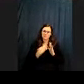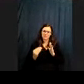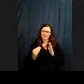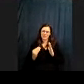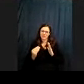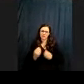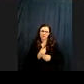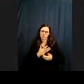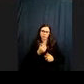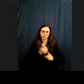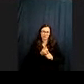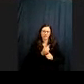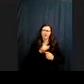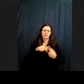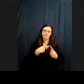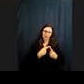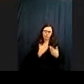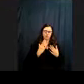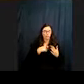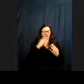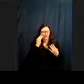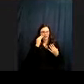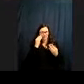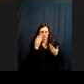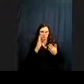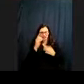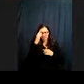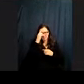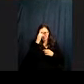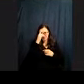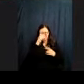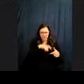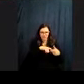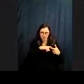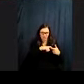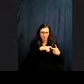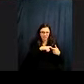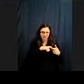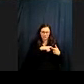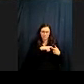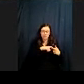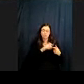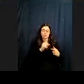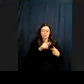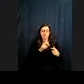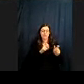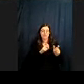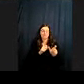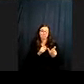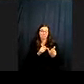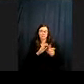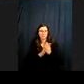about, or the way that we think, like the ways that our minds pause. So the space becomes a